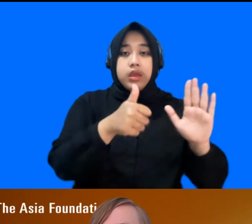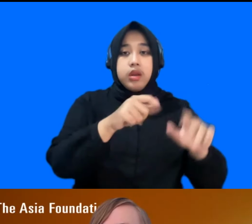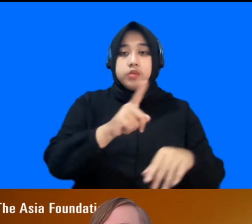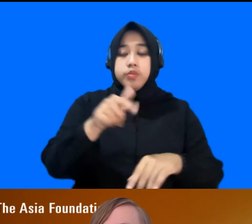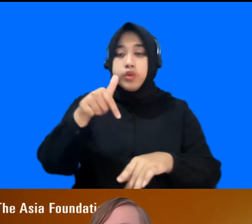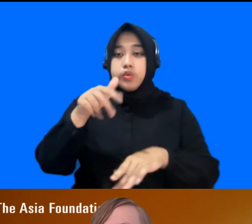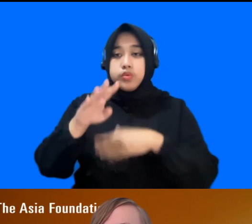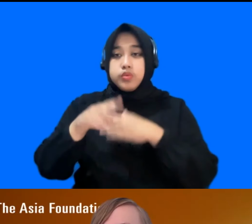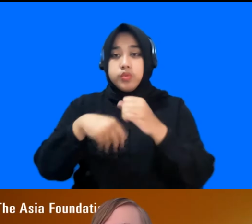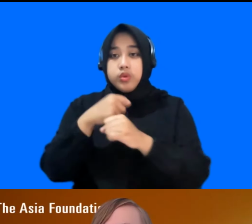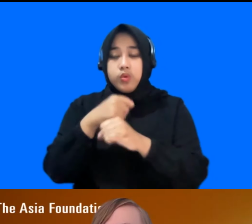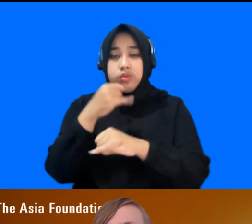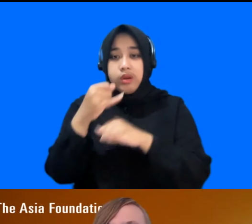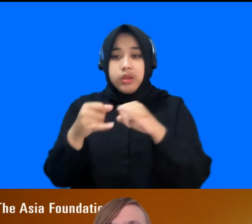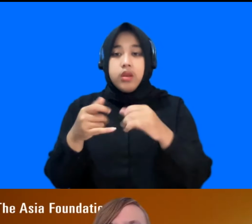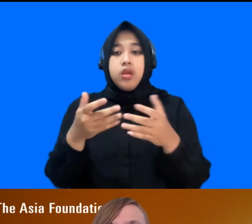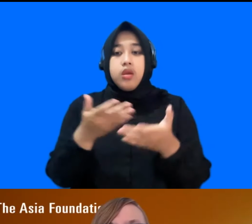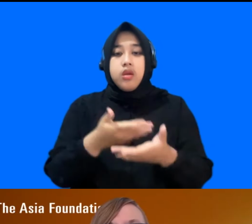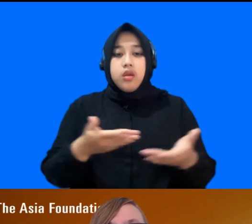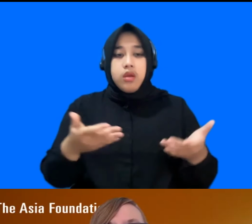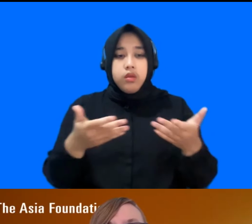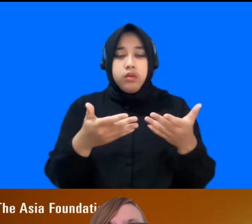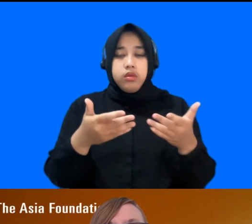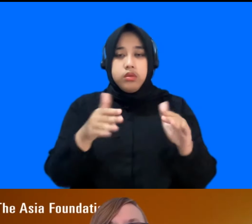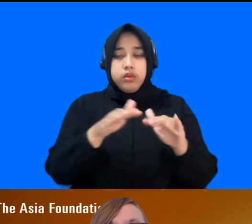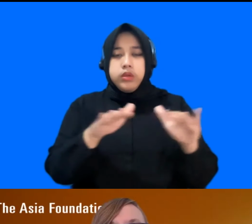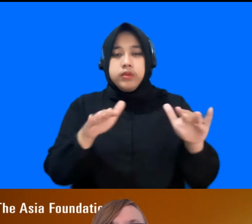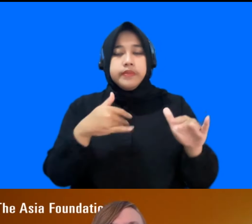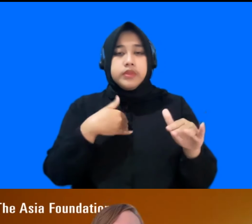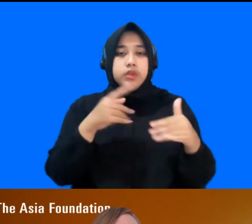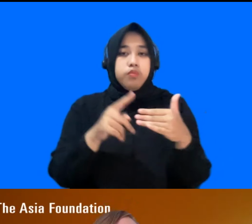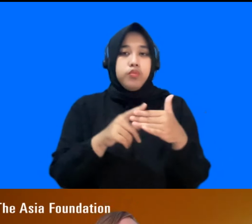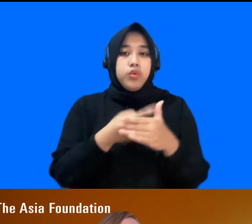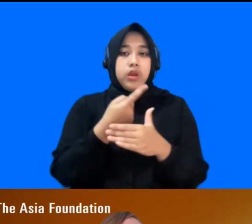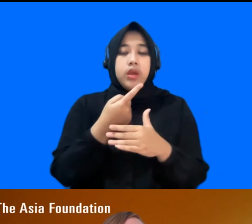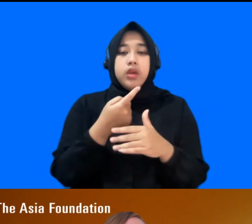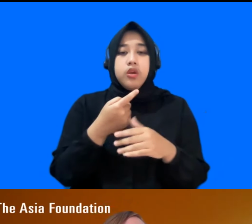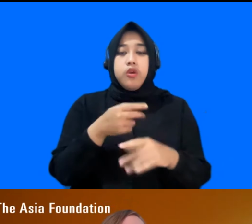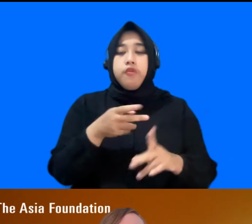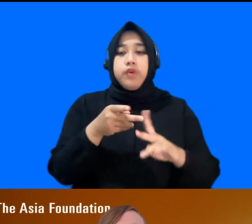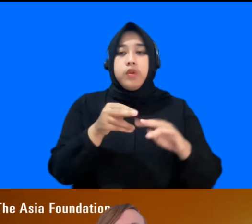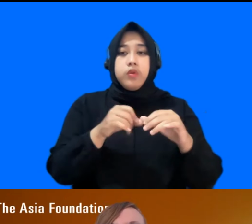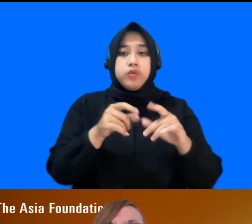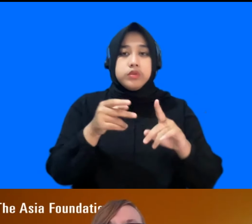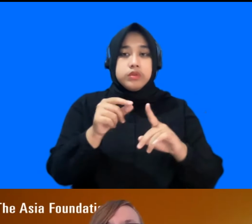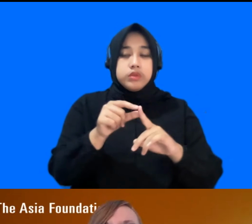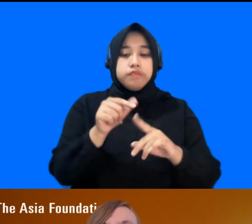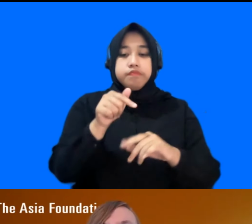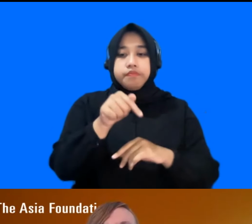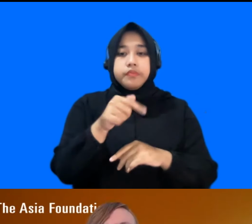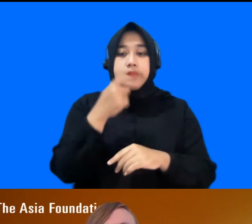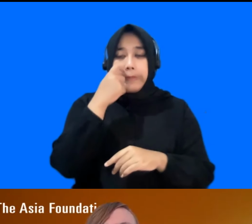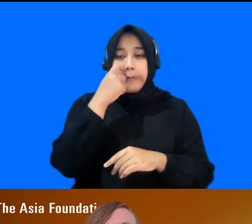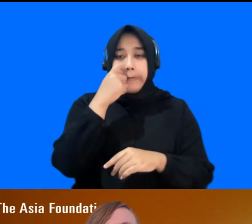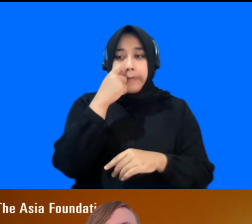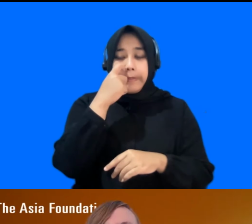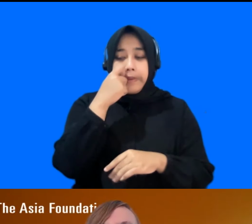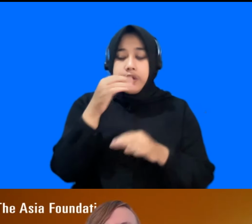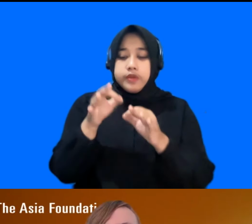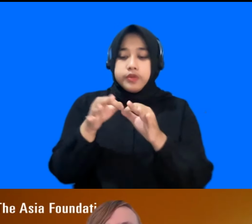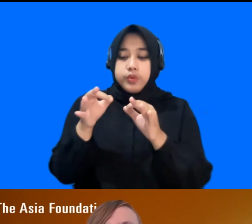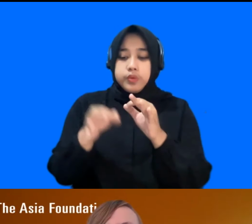with a fellowship with School of Data, wherein our focus really wasn't about, you know, tech solutions, it's about community solutions. And